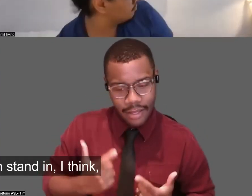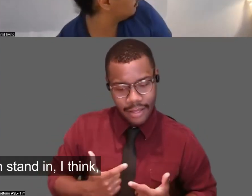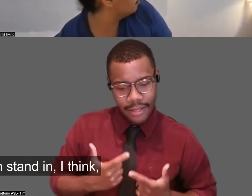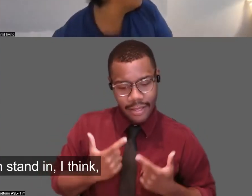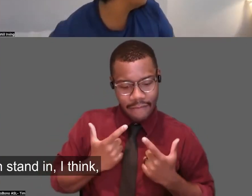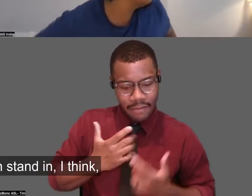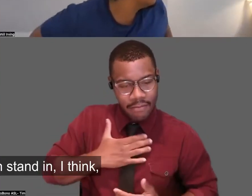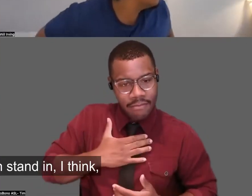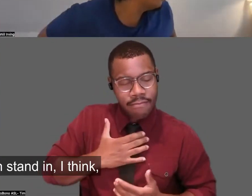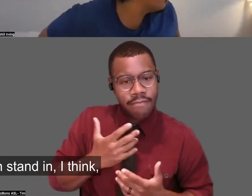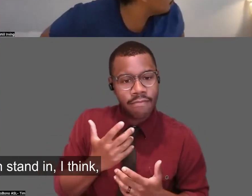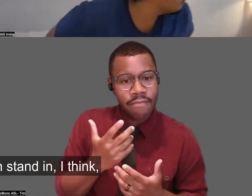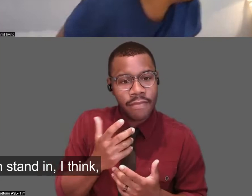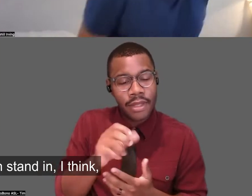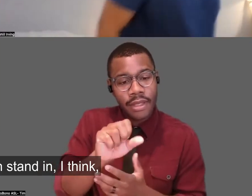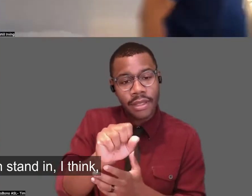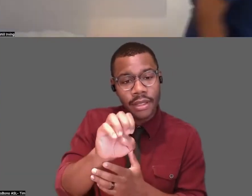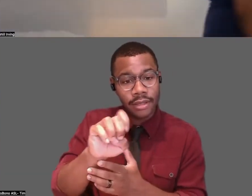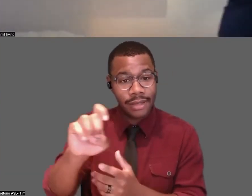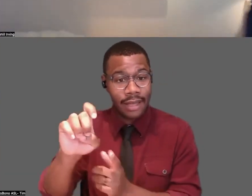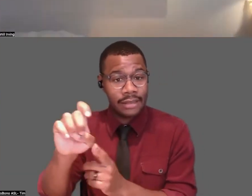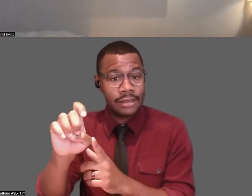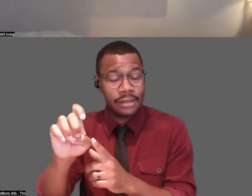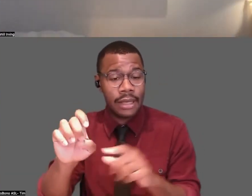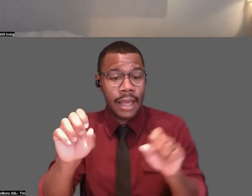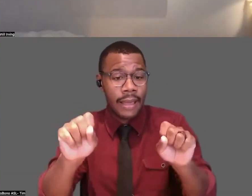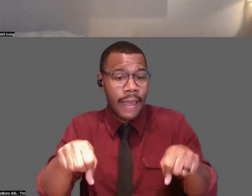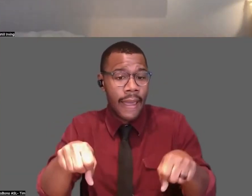You know, sex can stand in, I think,